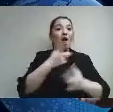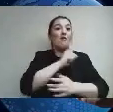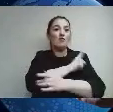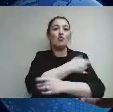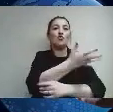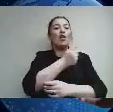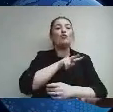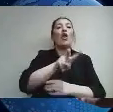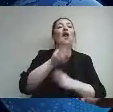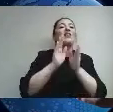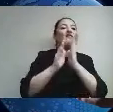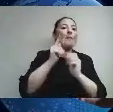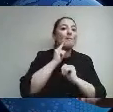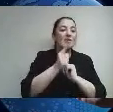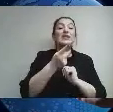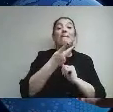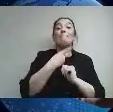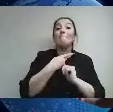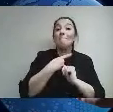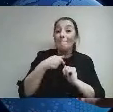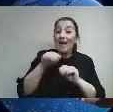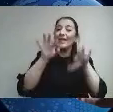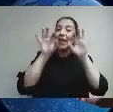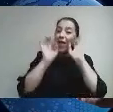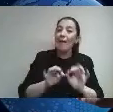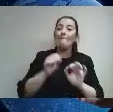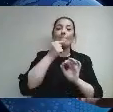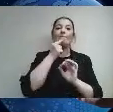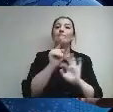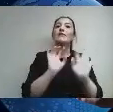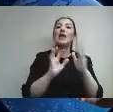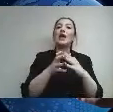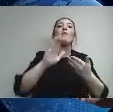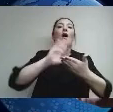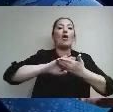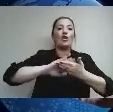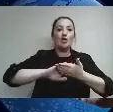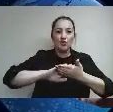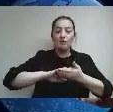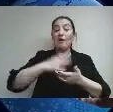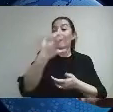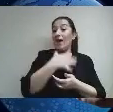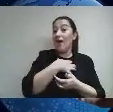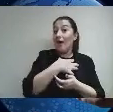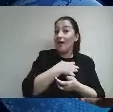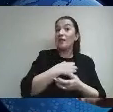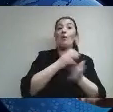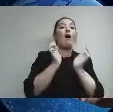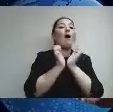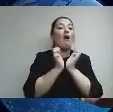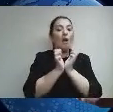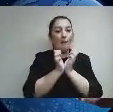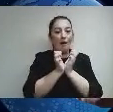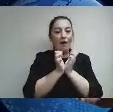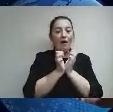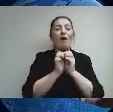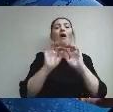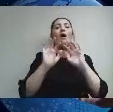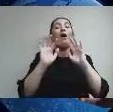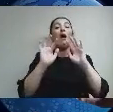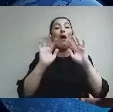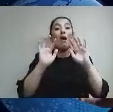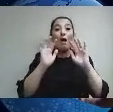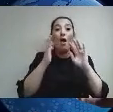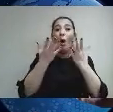moving forward. I always tell my teammates, what if it doesn't work? They say, don't